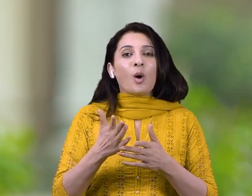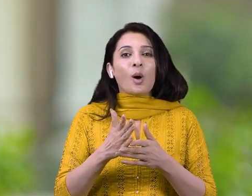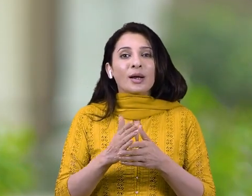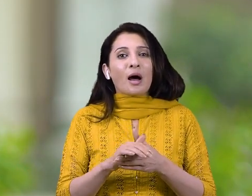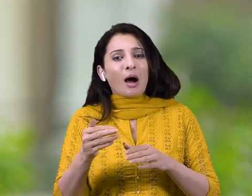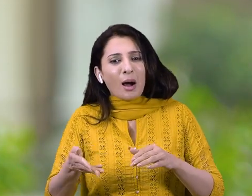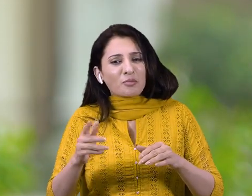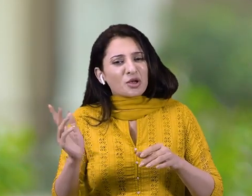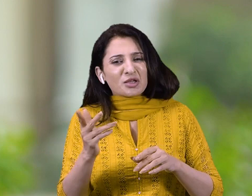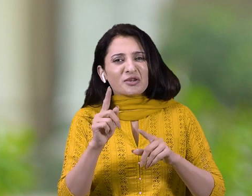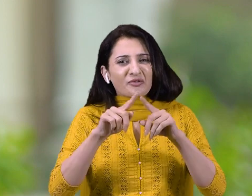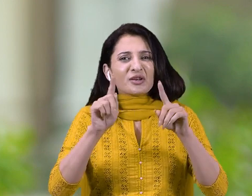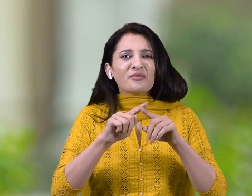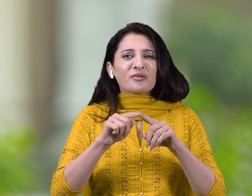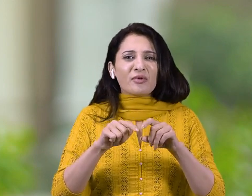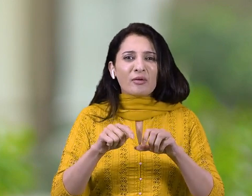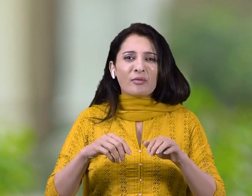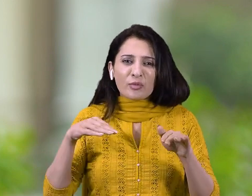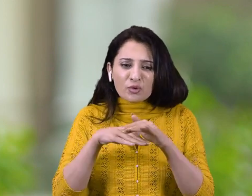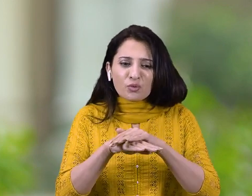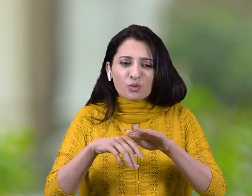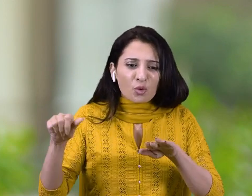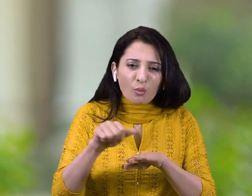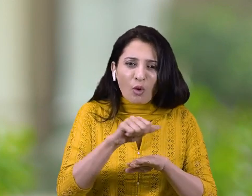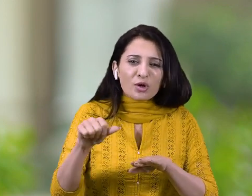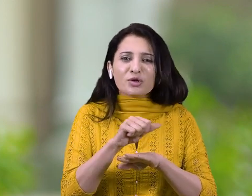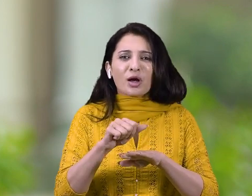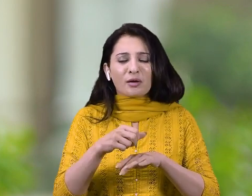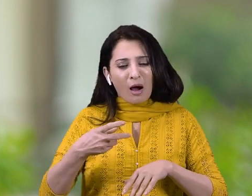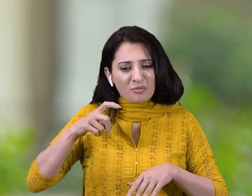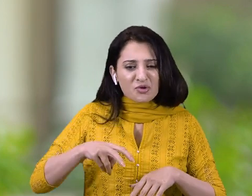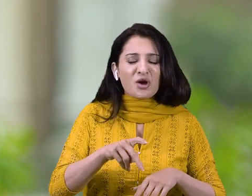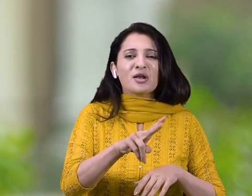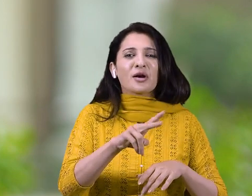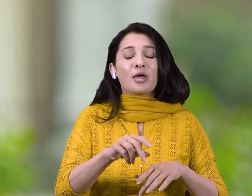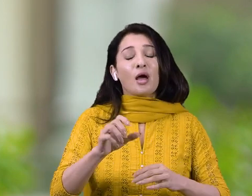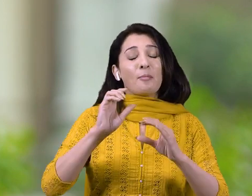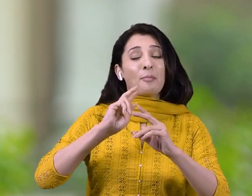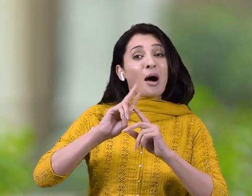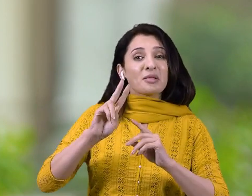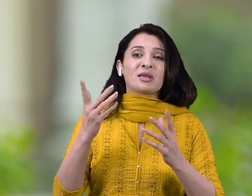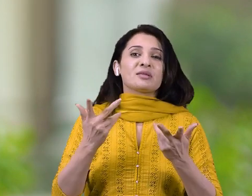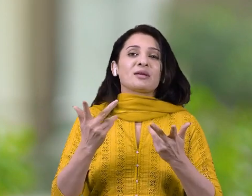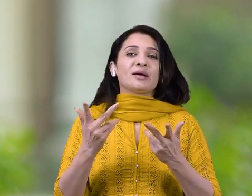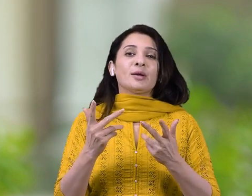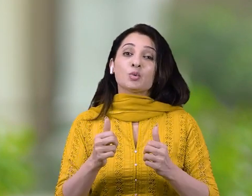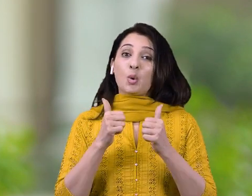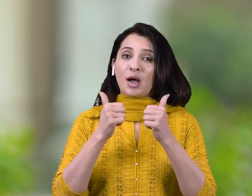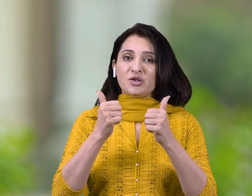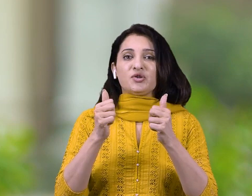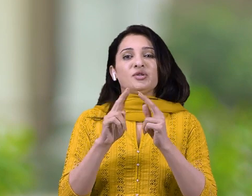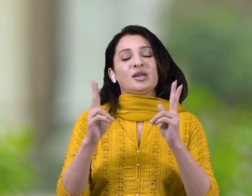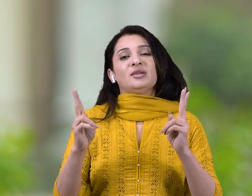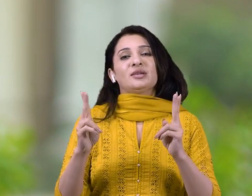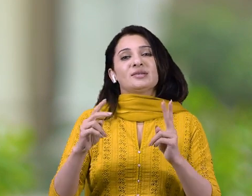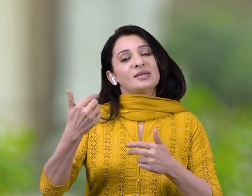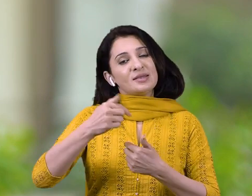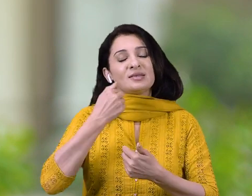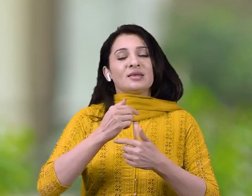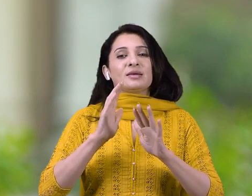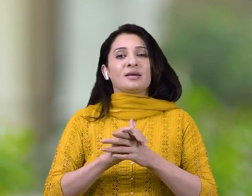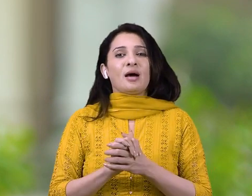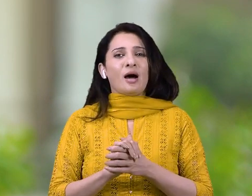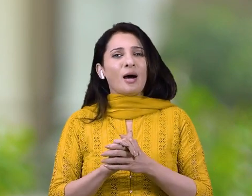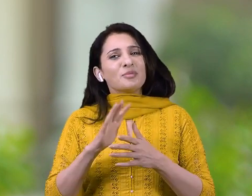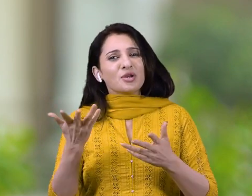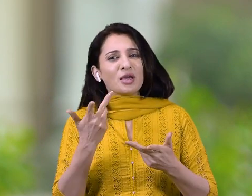keeping your hair brushed, keeping your shoes polished, making sure that the way you walk, the way you talk is respectful. By making sure that